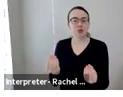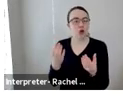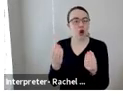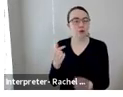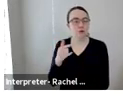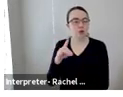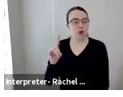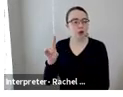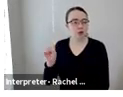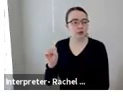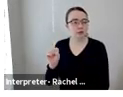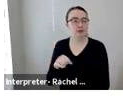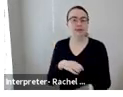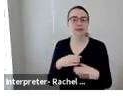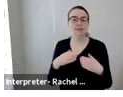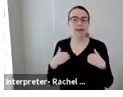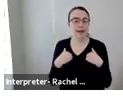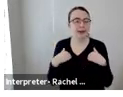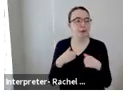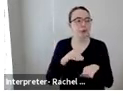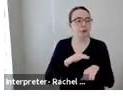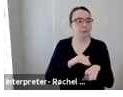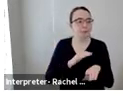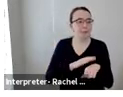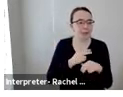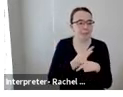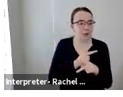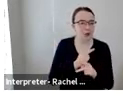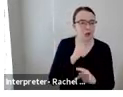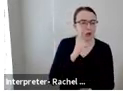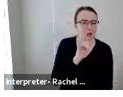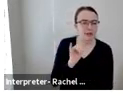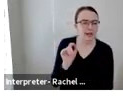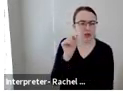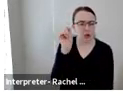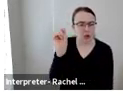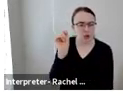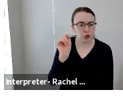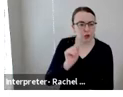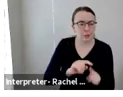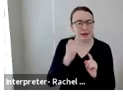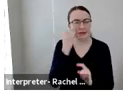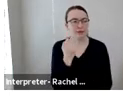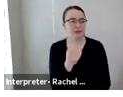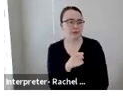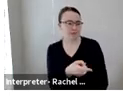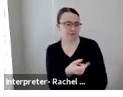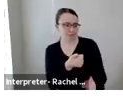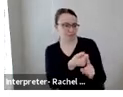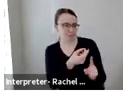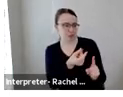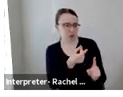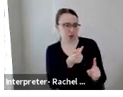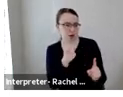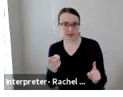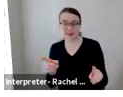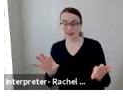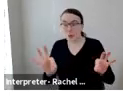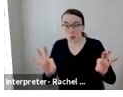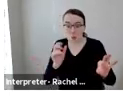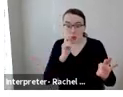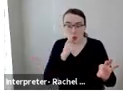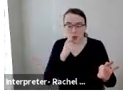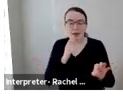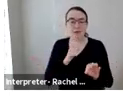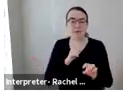done pet products that look like urinals, but I guess if you're a dog, this is a win, right? But I show this